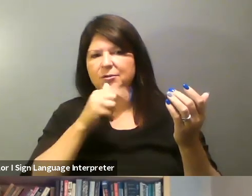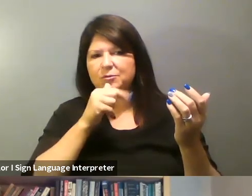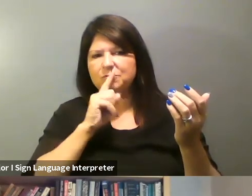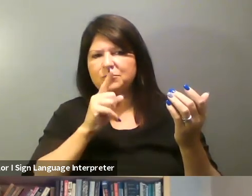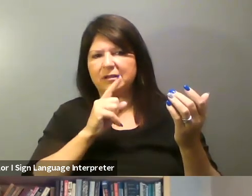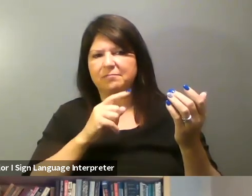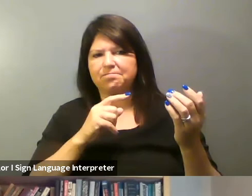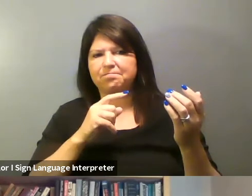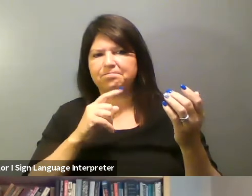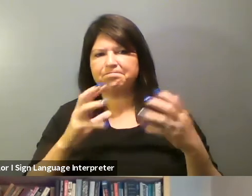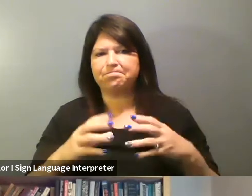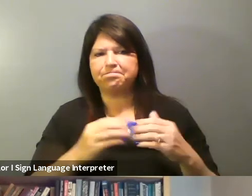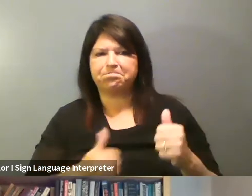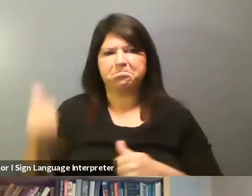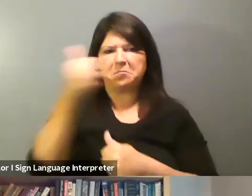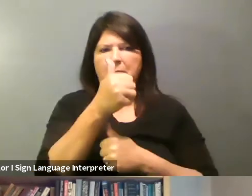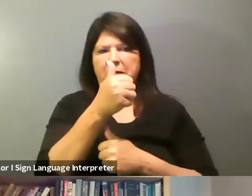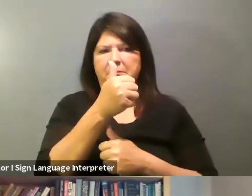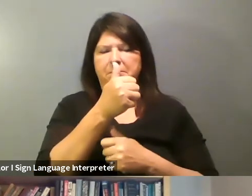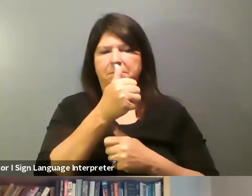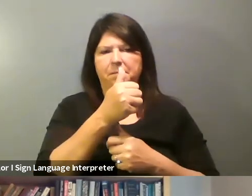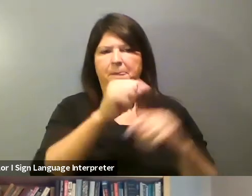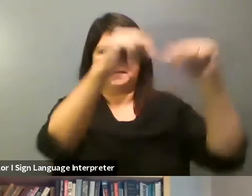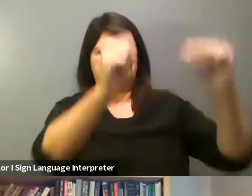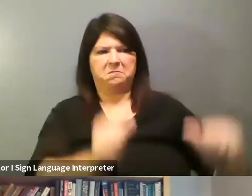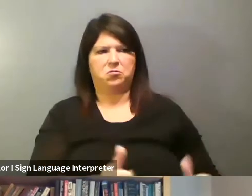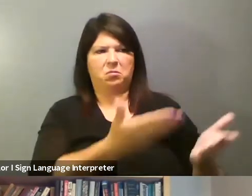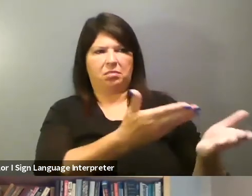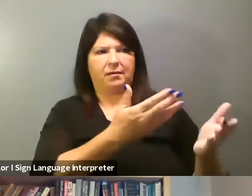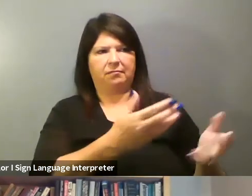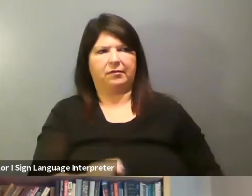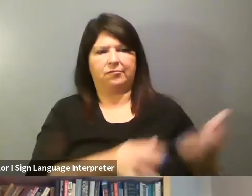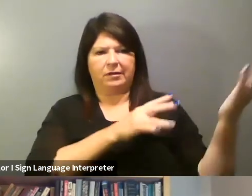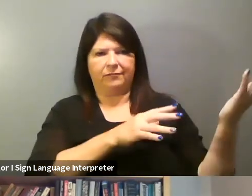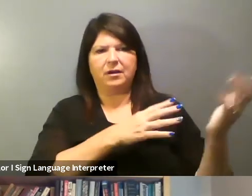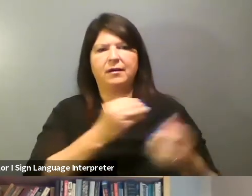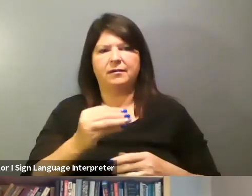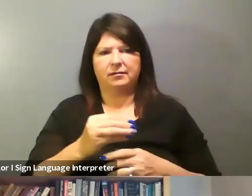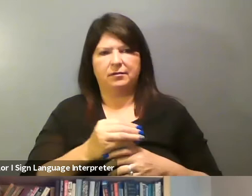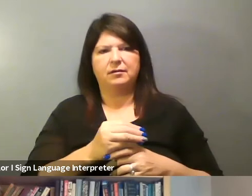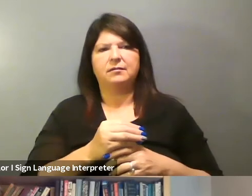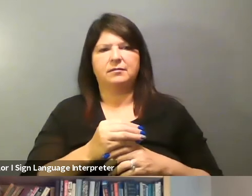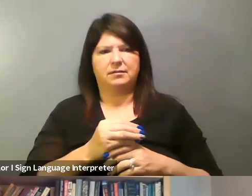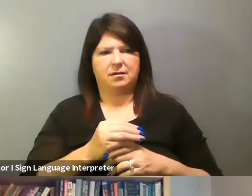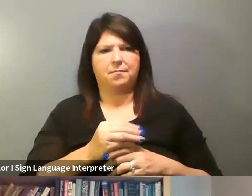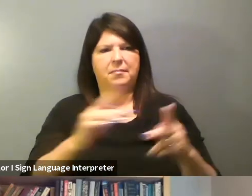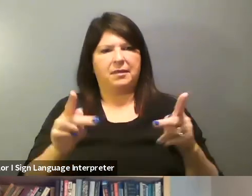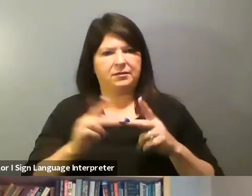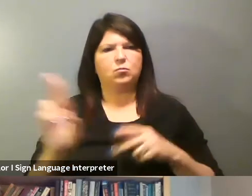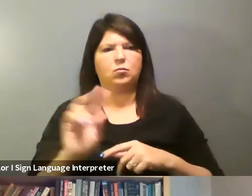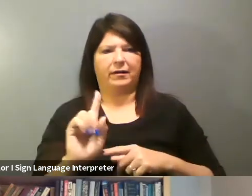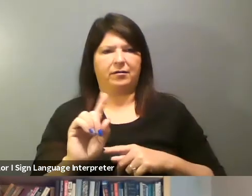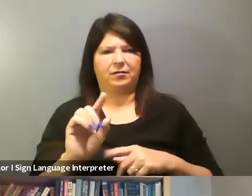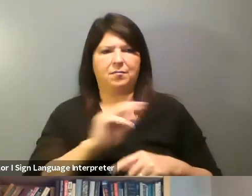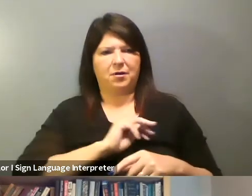city. There's the Civil Rights Museum is here where, you know, Martin Luther King was assassinated here in town.